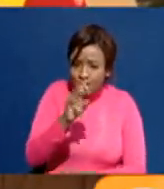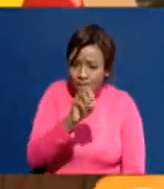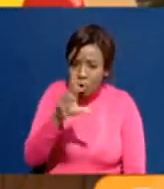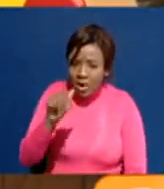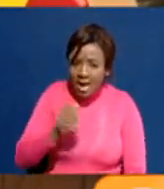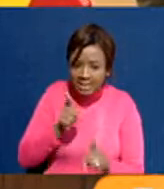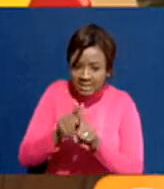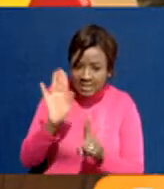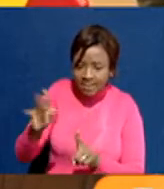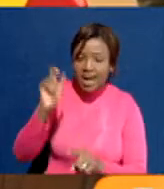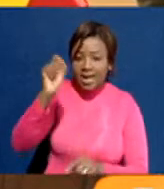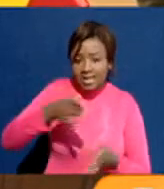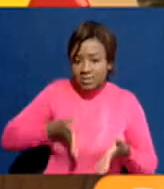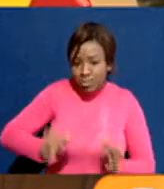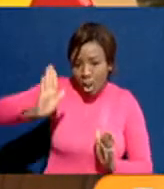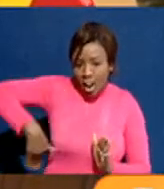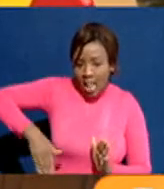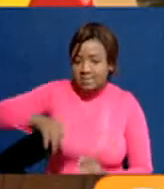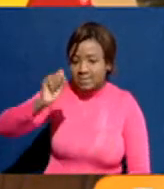Ndio mdogo kwa nyumbani.